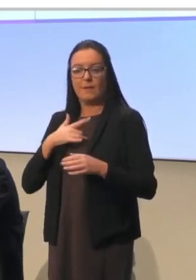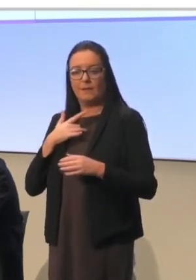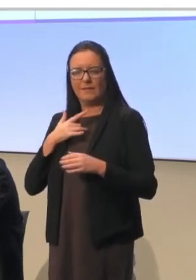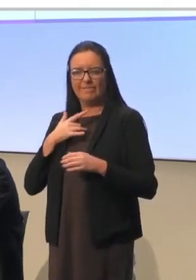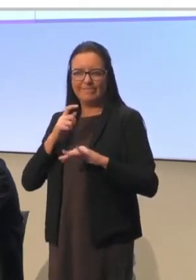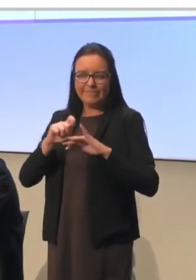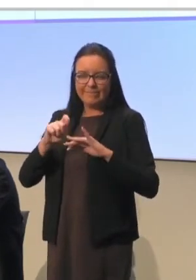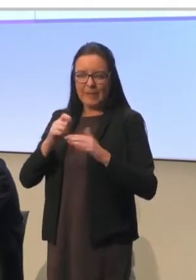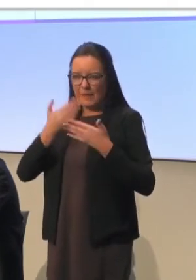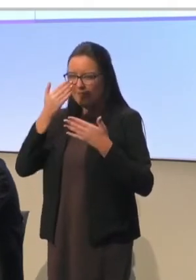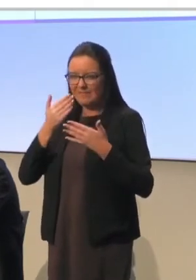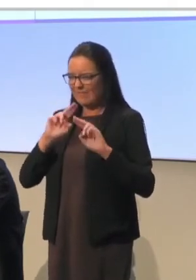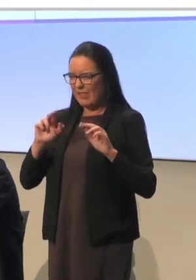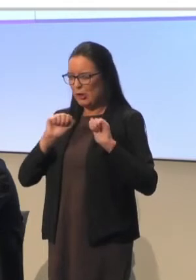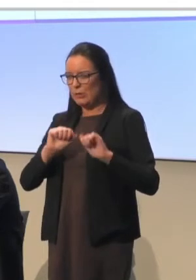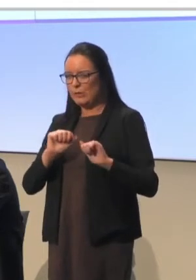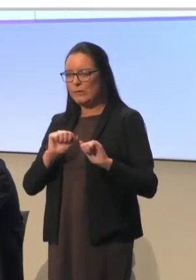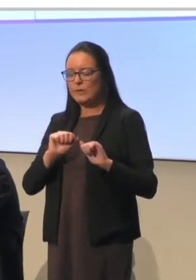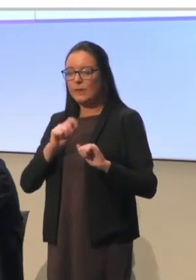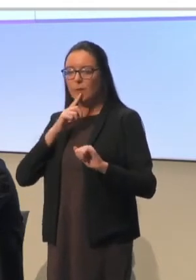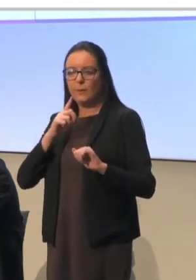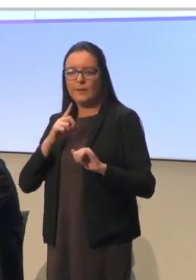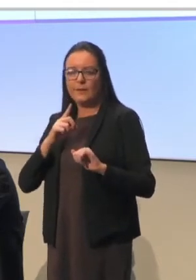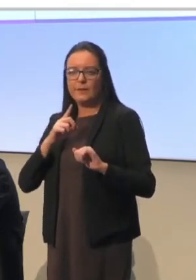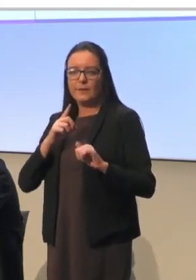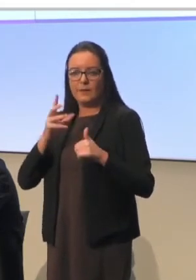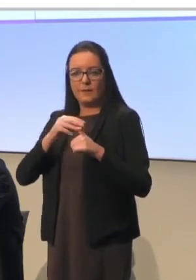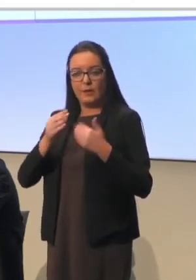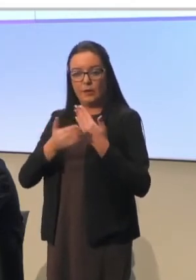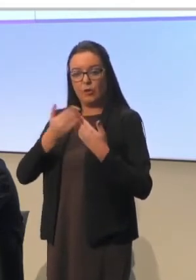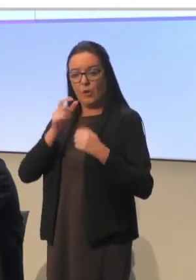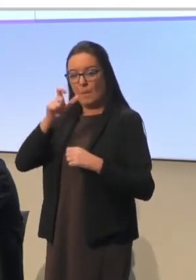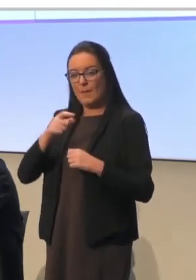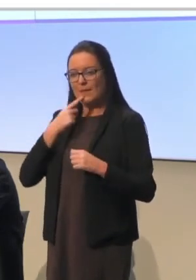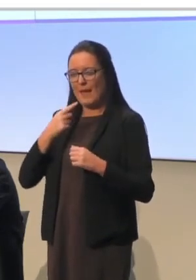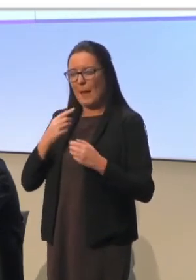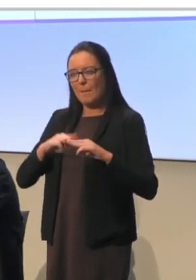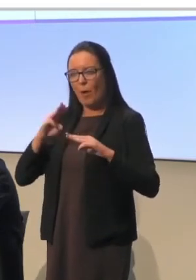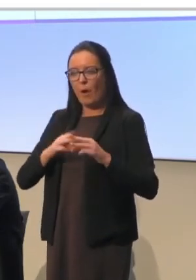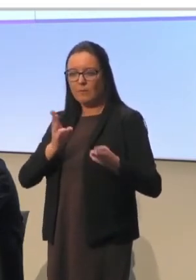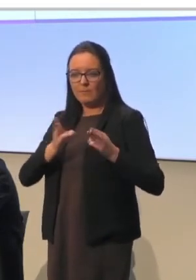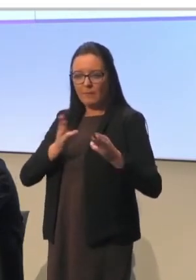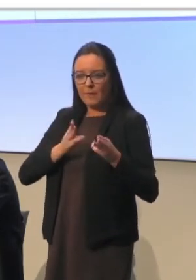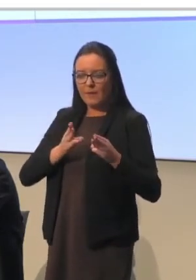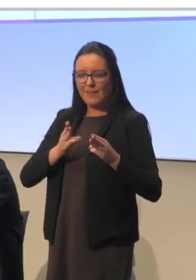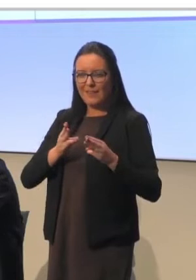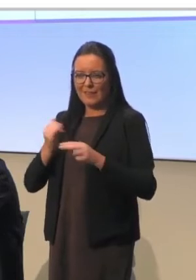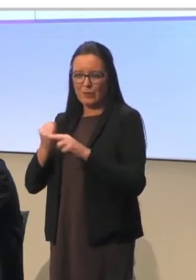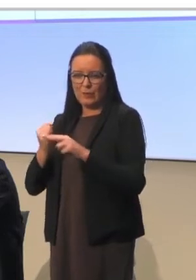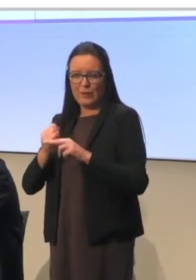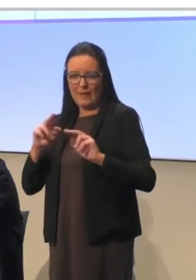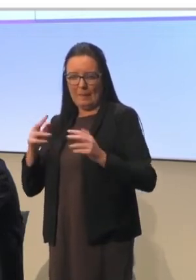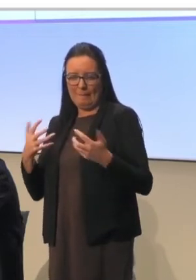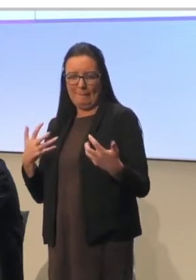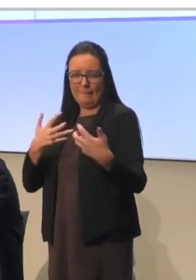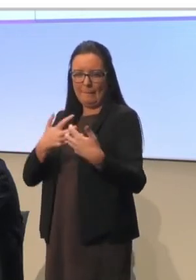required was not suited to them. And this was particularly the case where the young person described themselves as more practical than academic. They felt that school didn't really cater for this in any